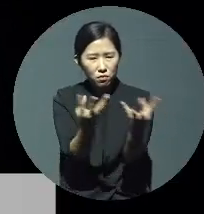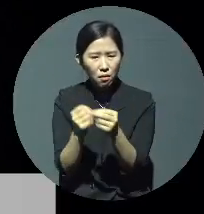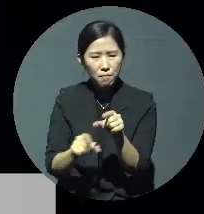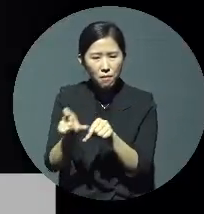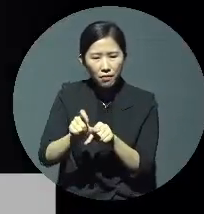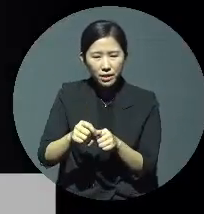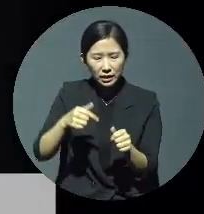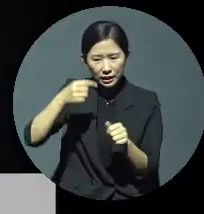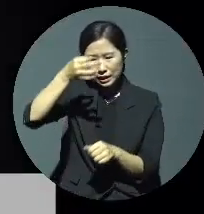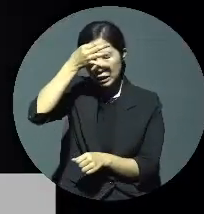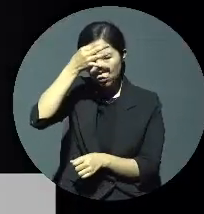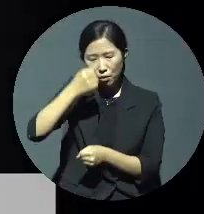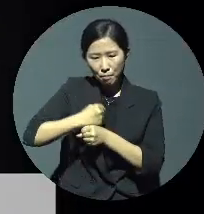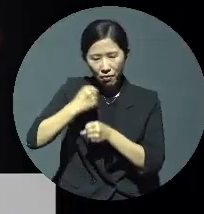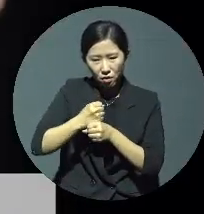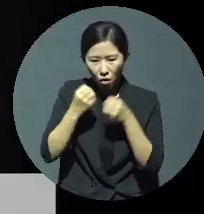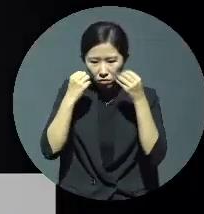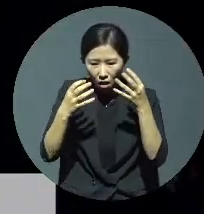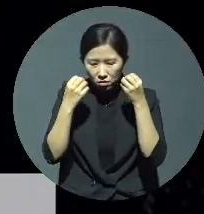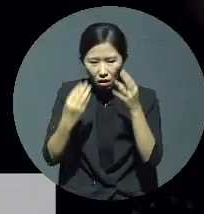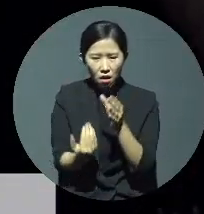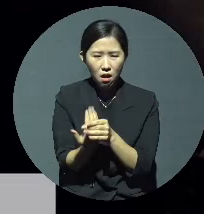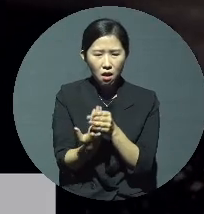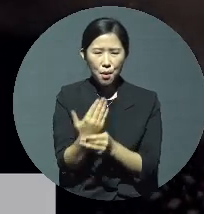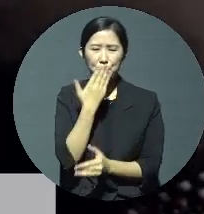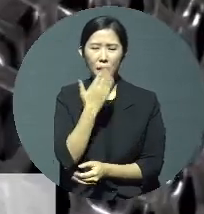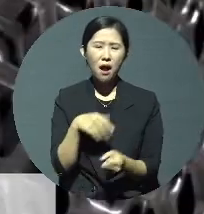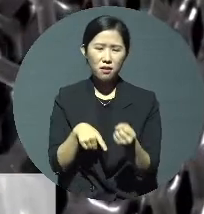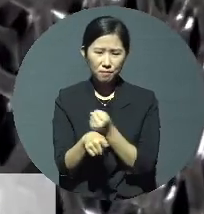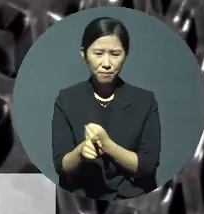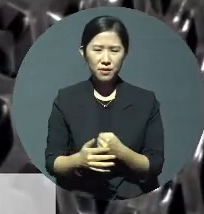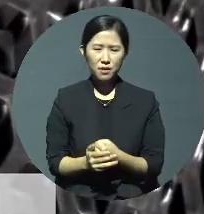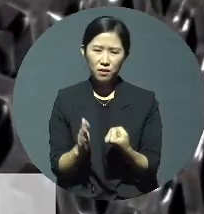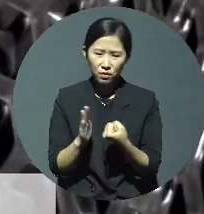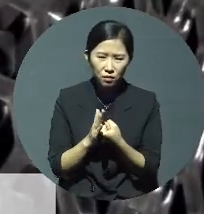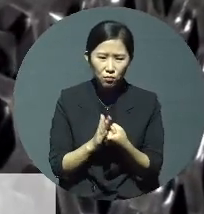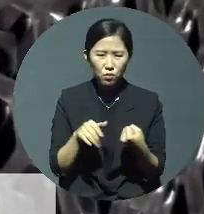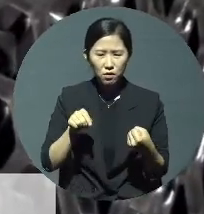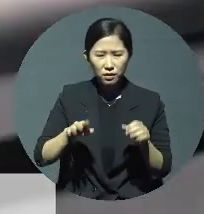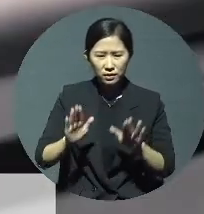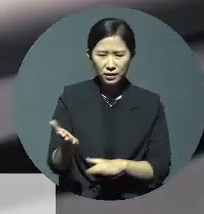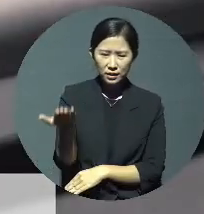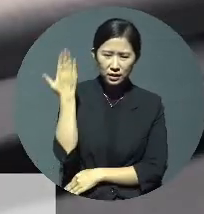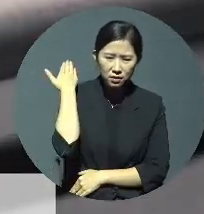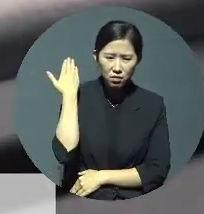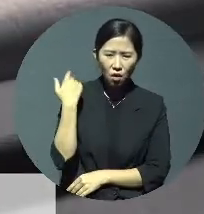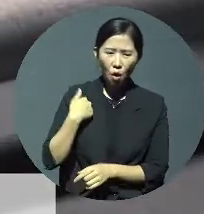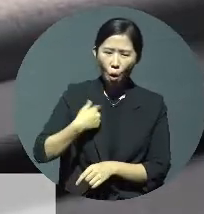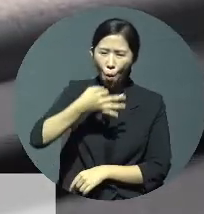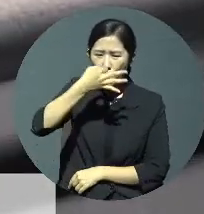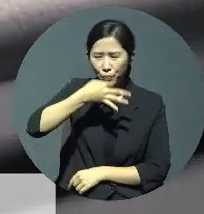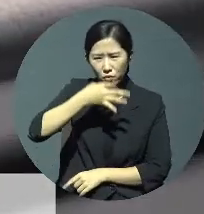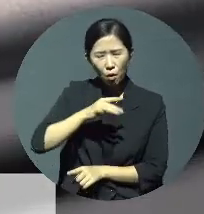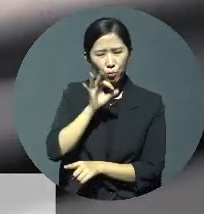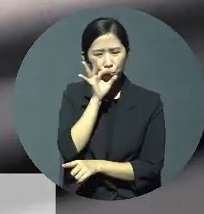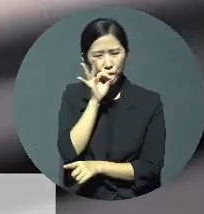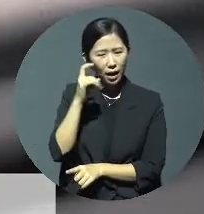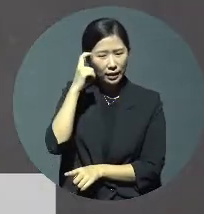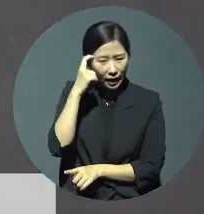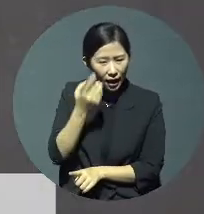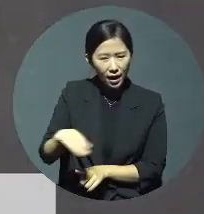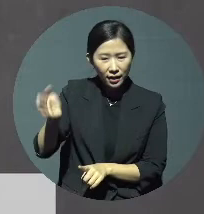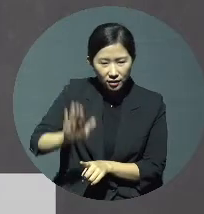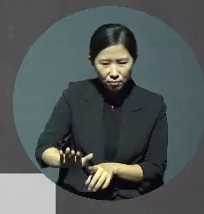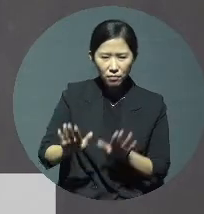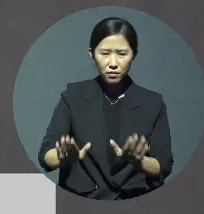Now, that is something that's been around for quite a while, but what I think is a really interesting change in the sort of last